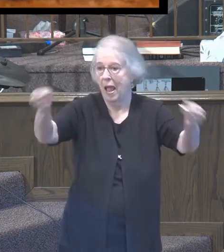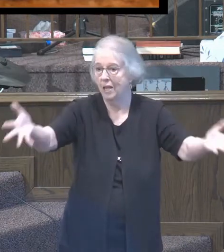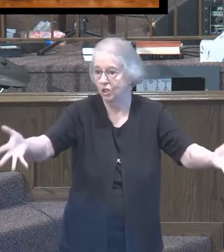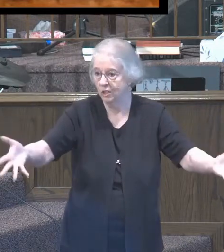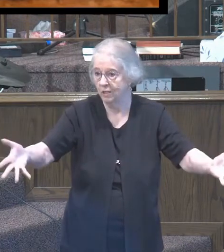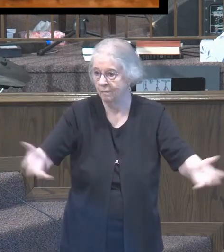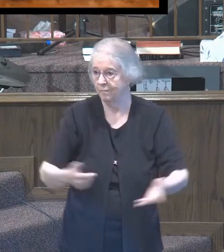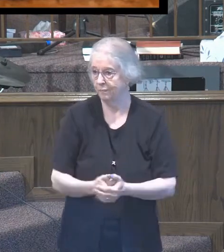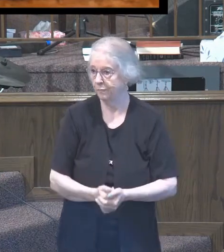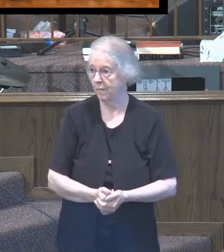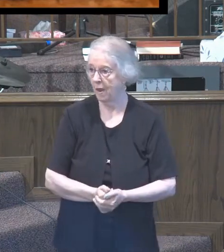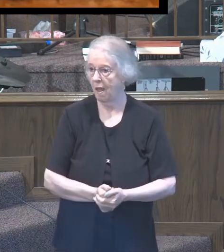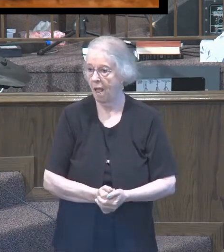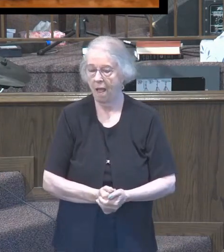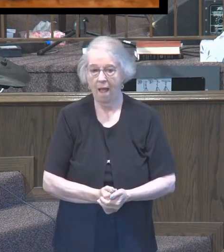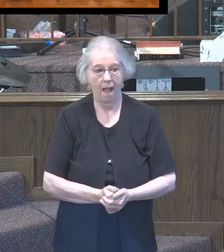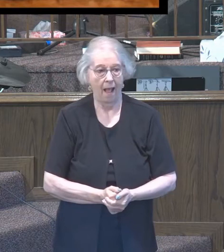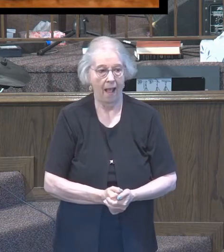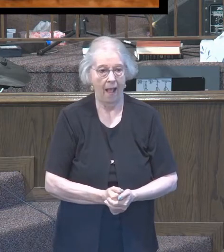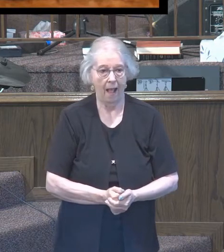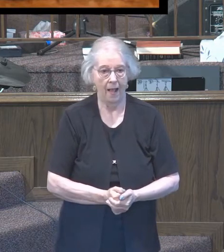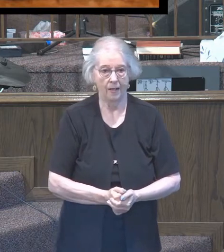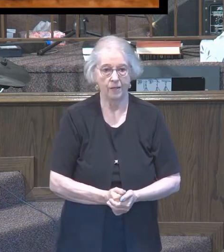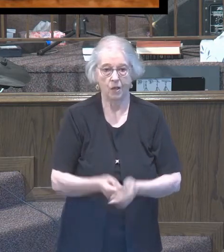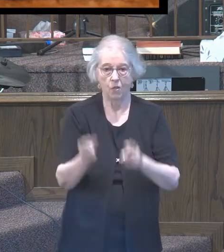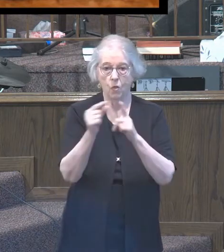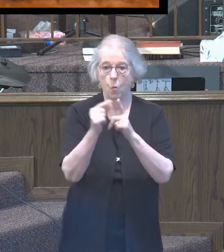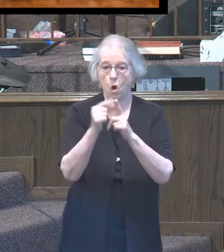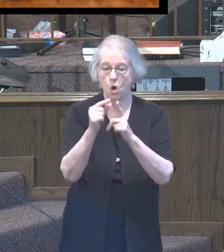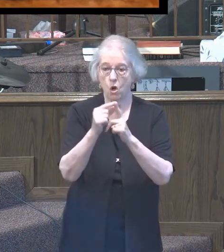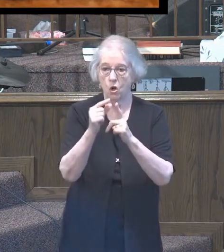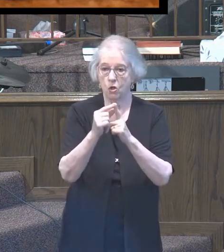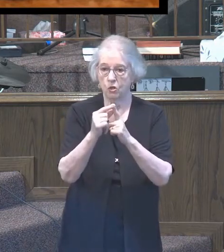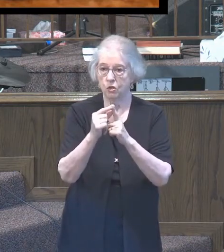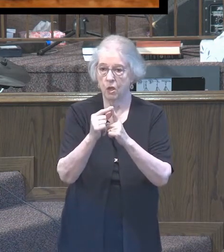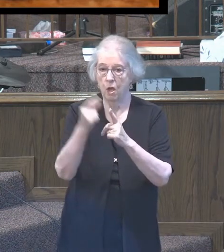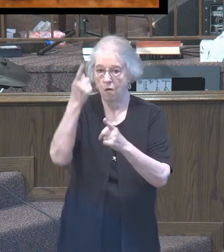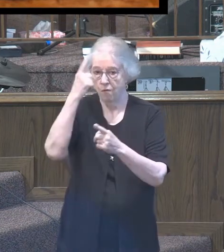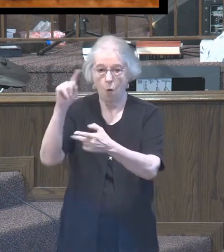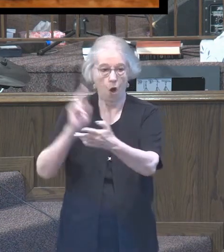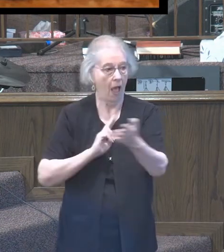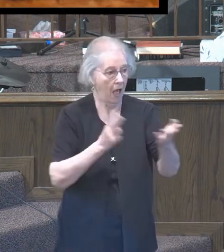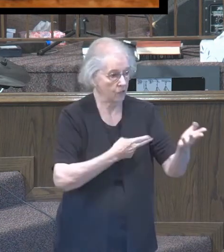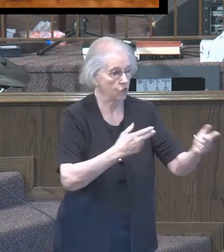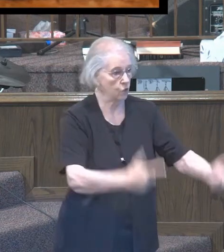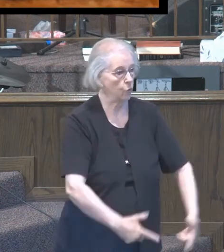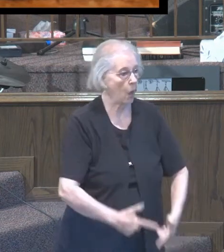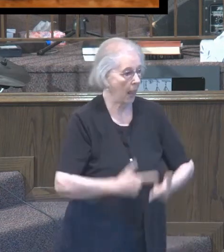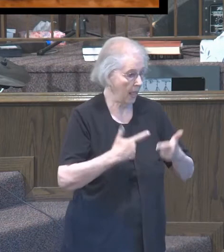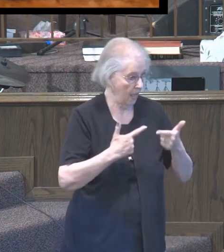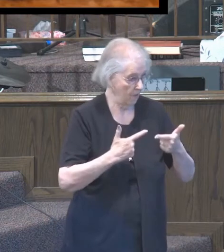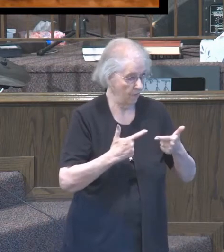and I don't say that lightly, simply words to live by. The Sermon on the